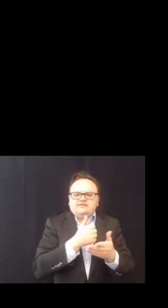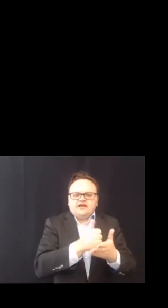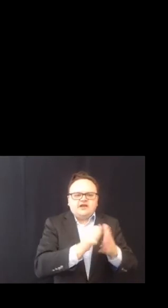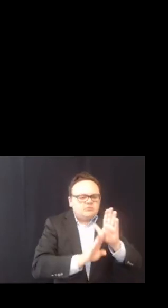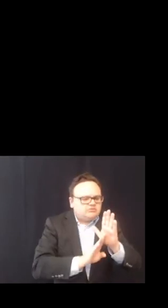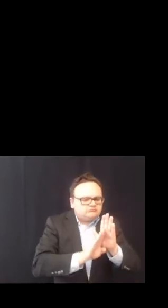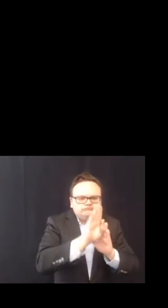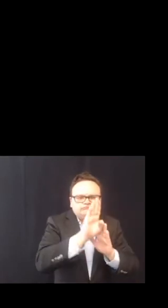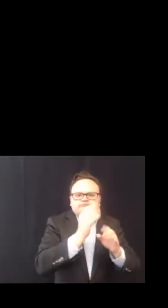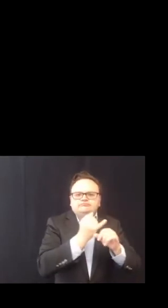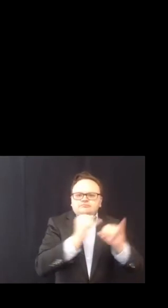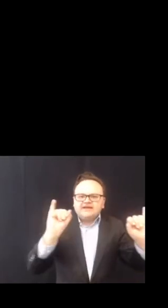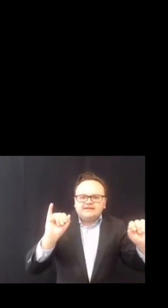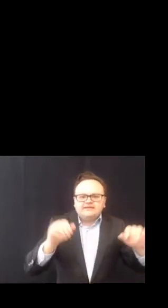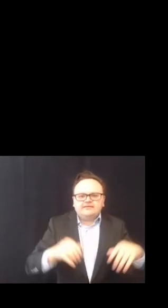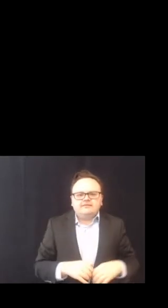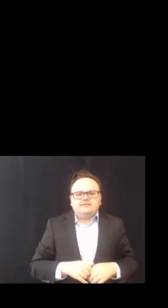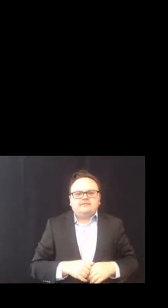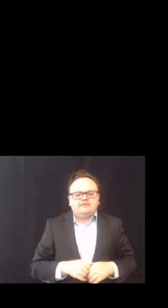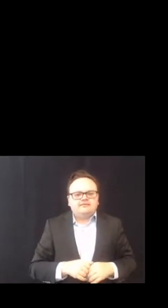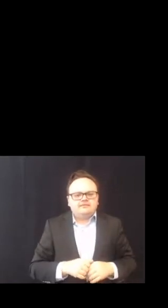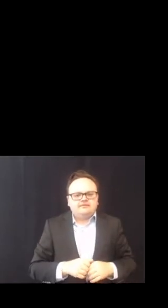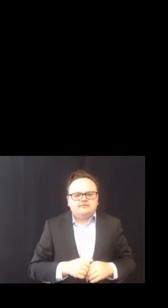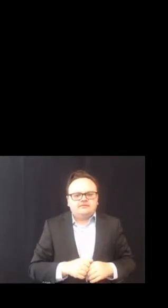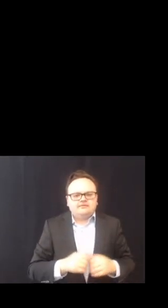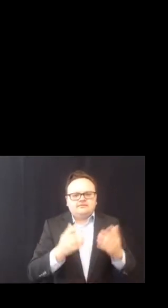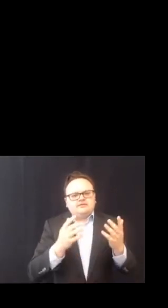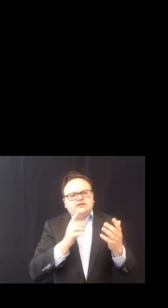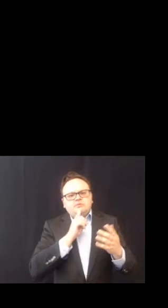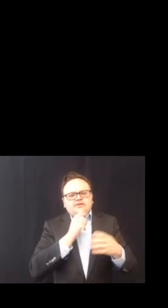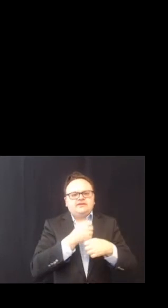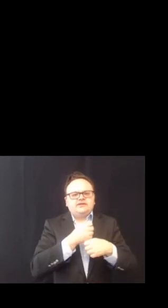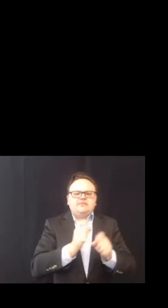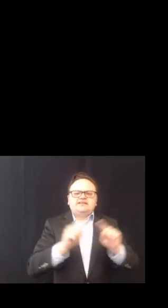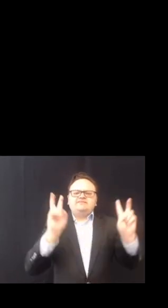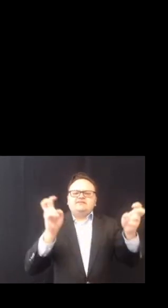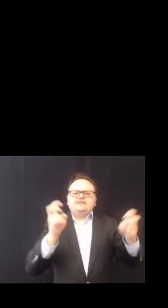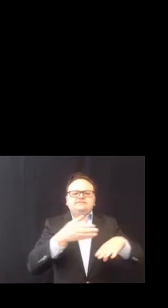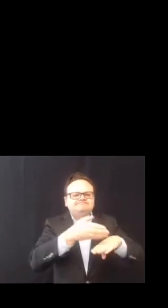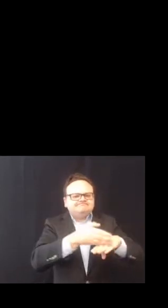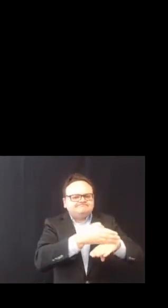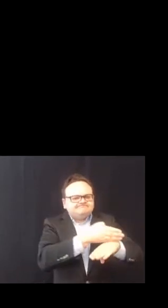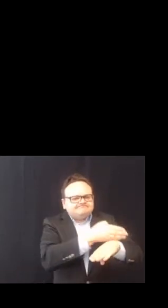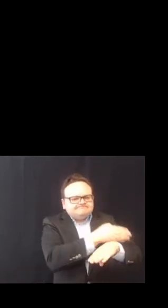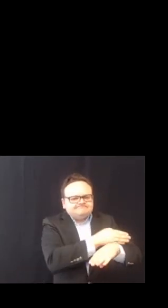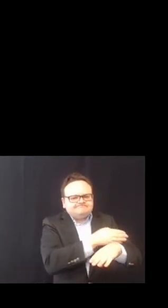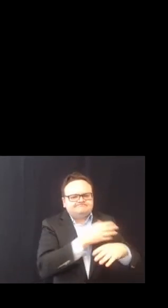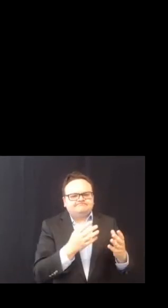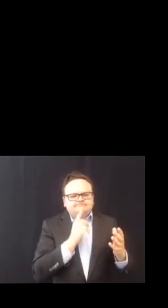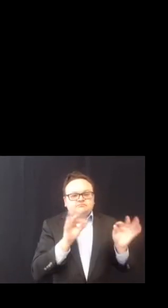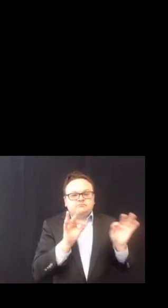independent, how to make a difference in those important services that would really go